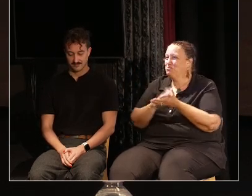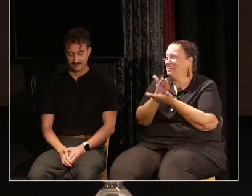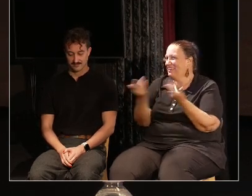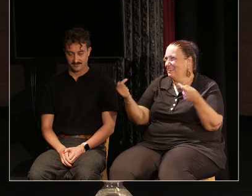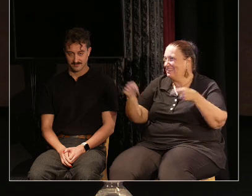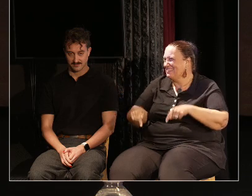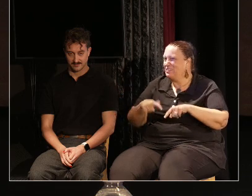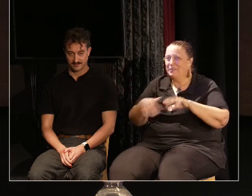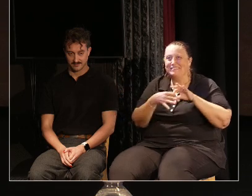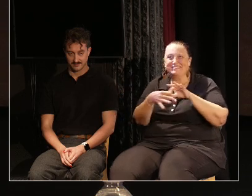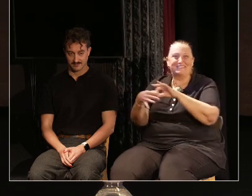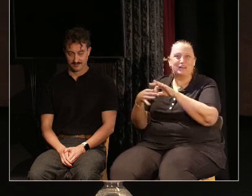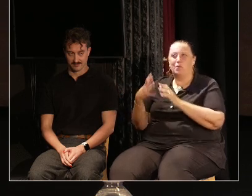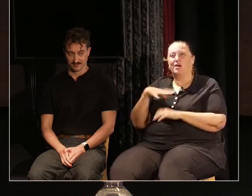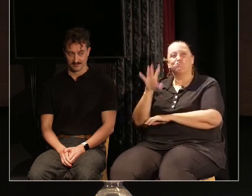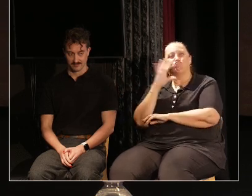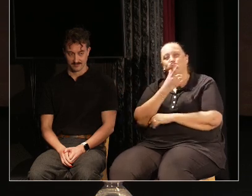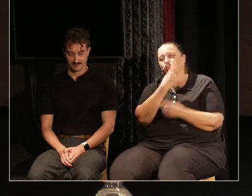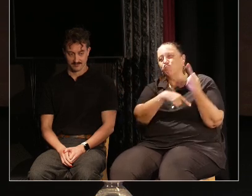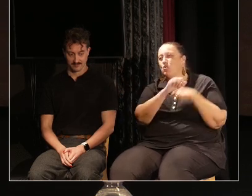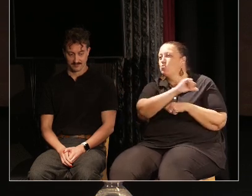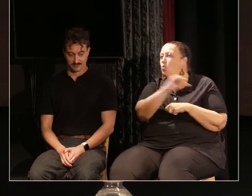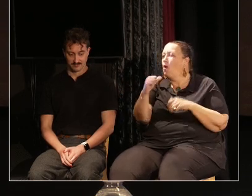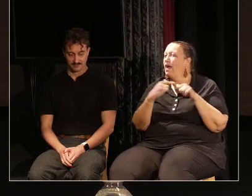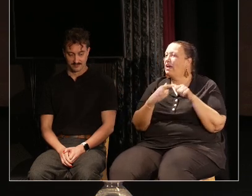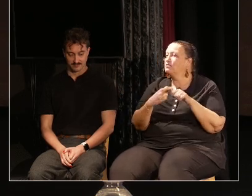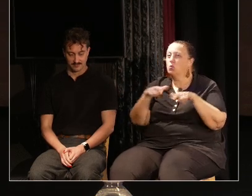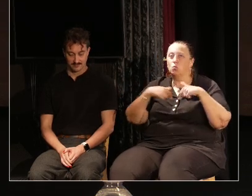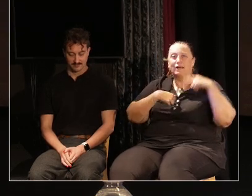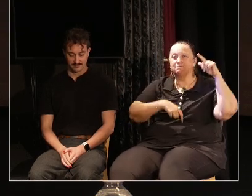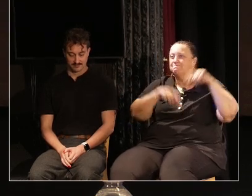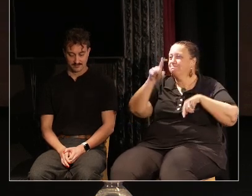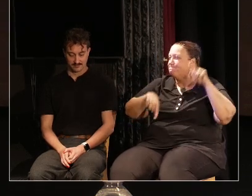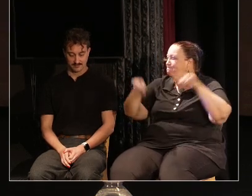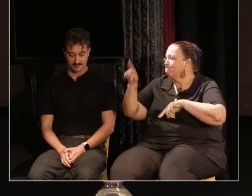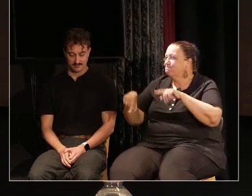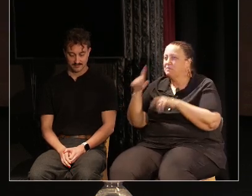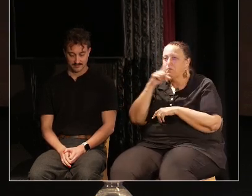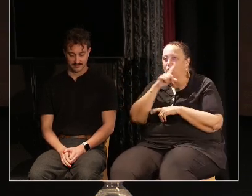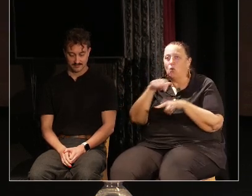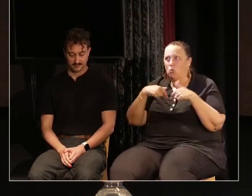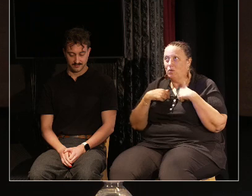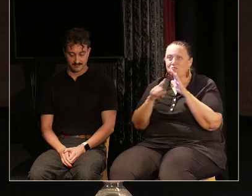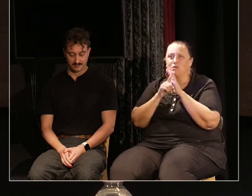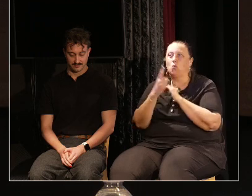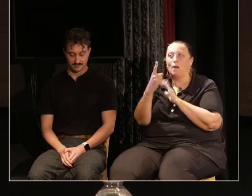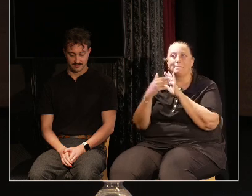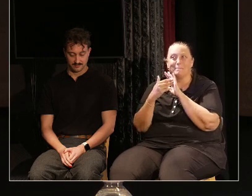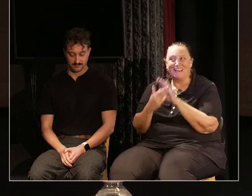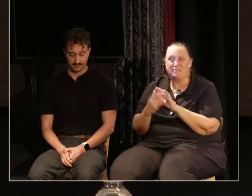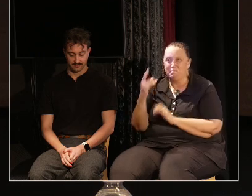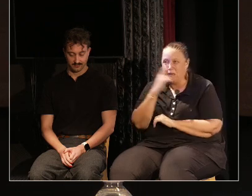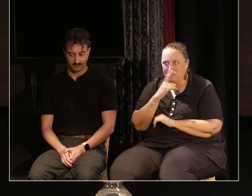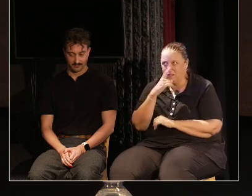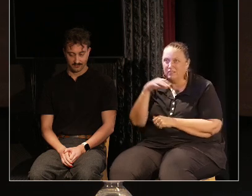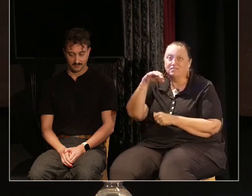tonight we come together to listen to your answers as a diverse community. We represent 1 million voting bloc, and our